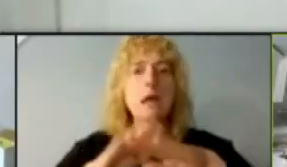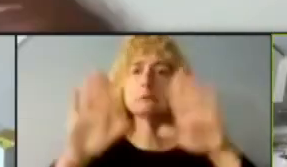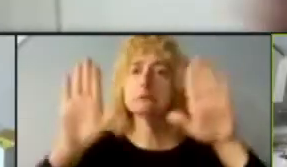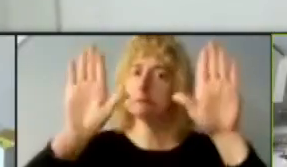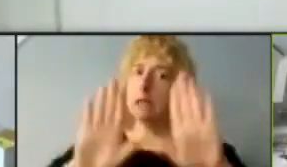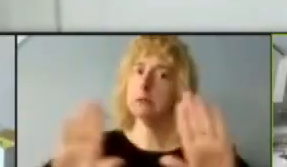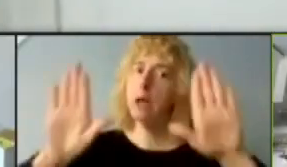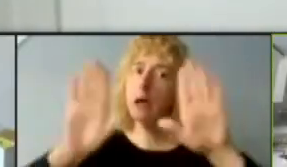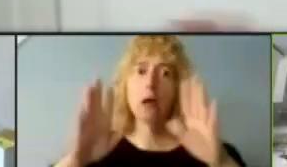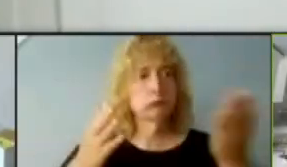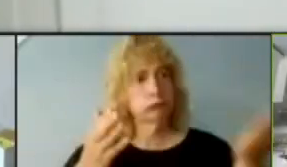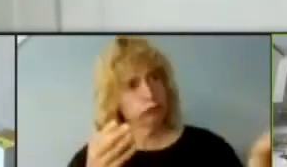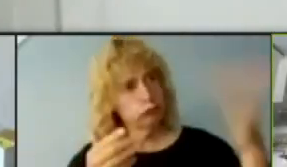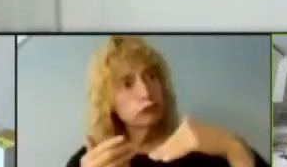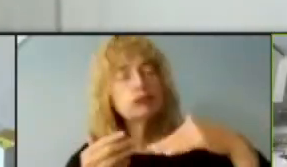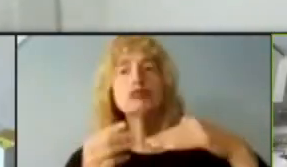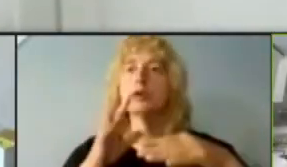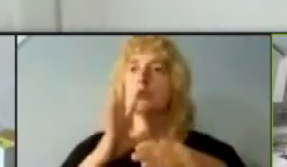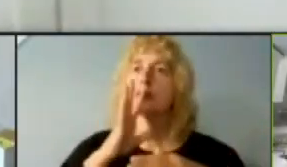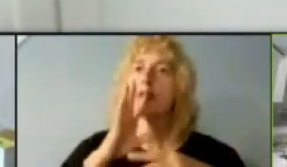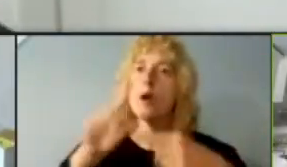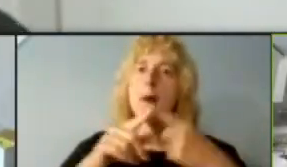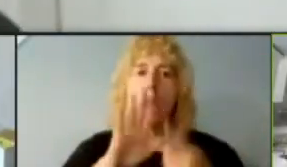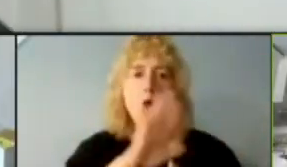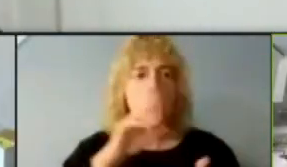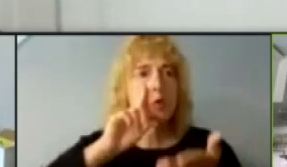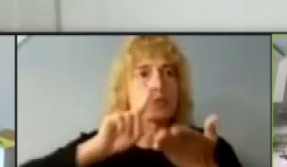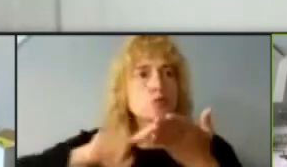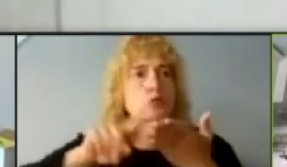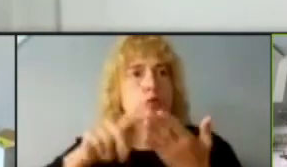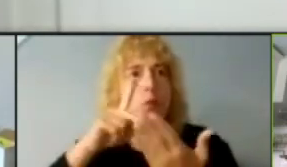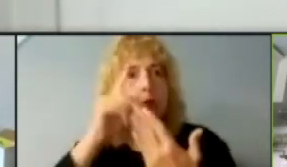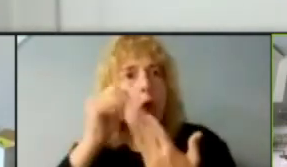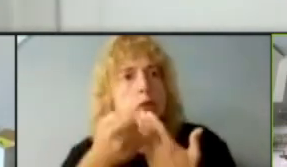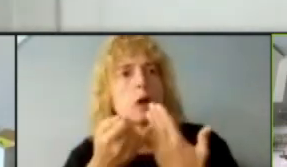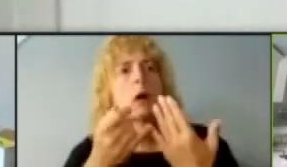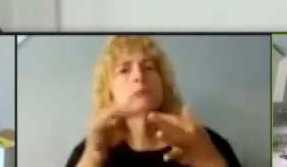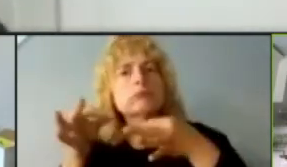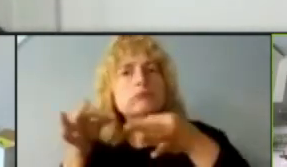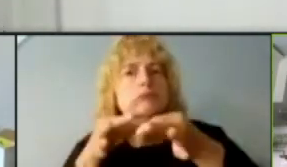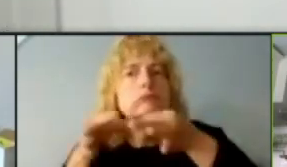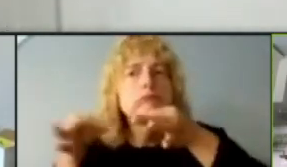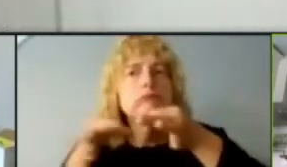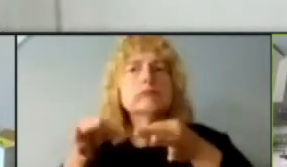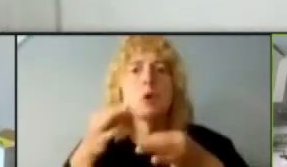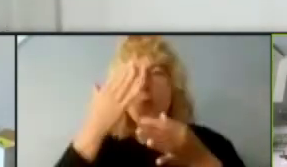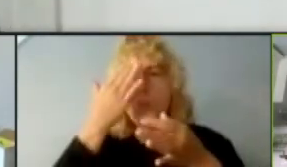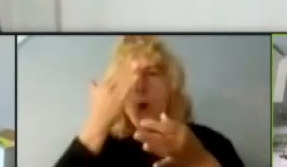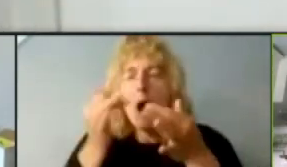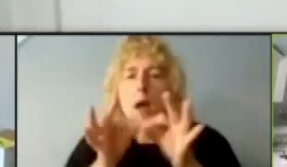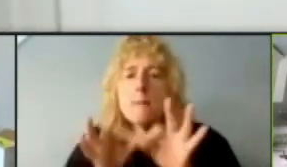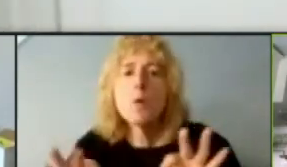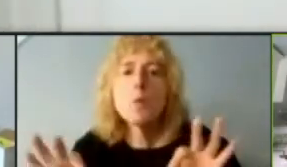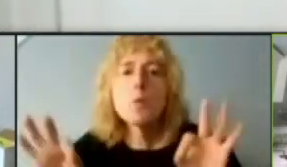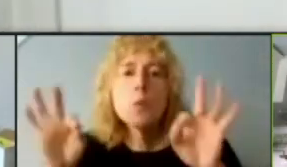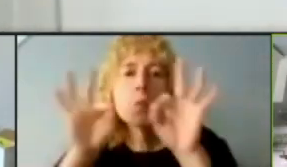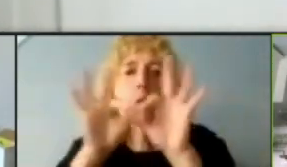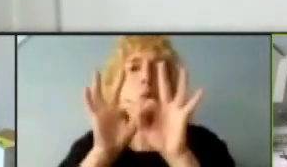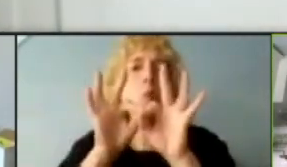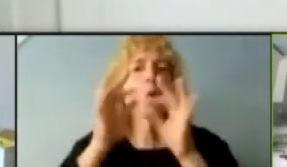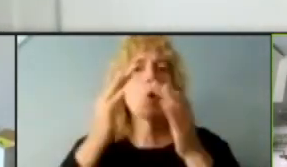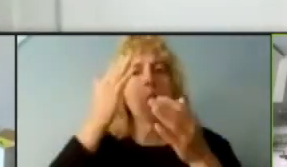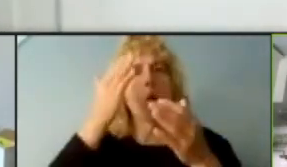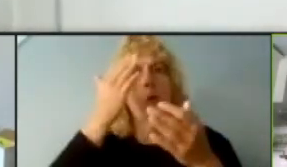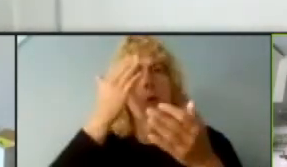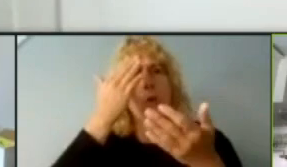various research projects she's engaged in and why it's important, and how she came to think about the